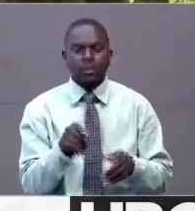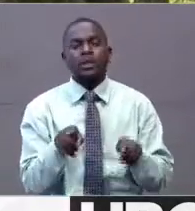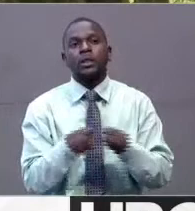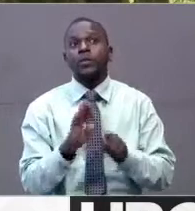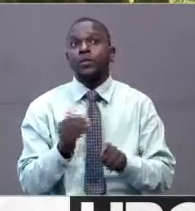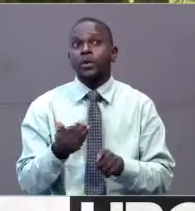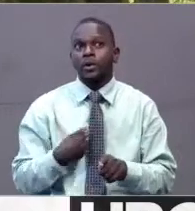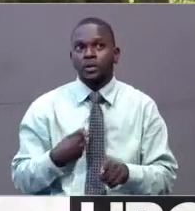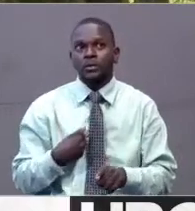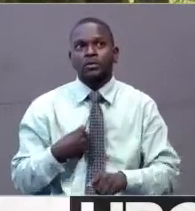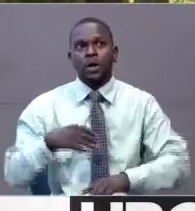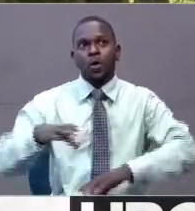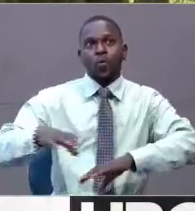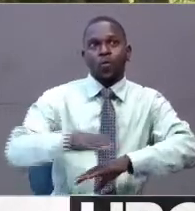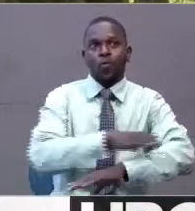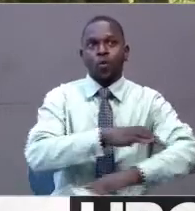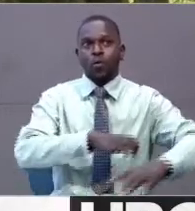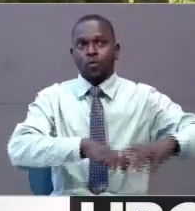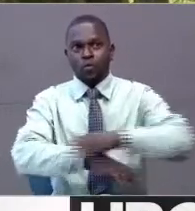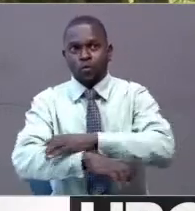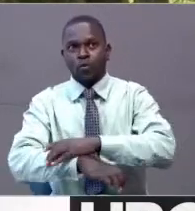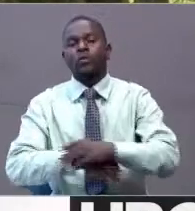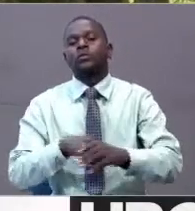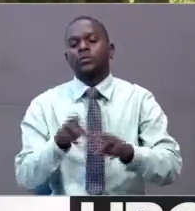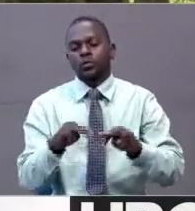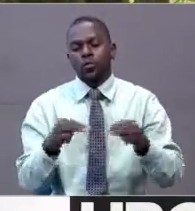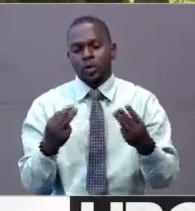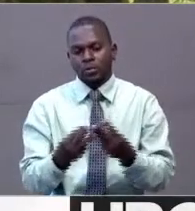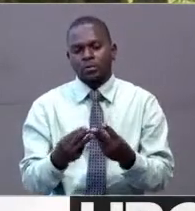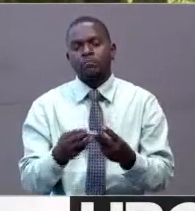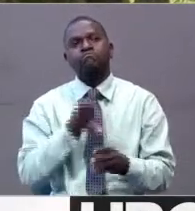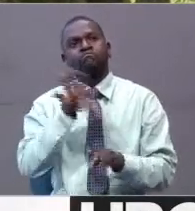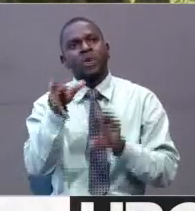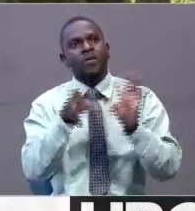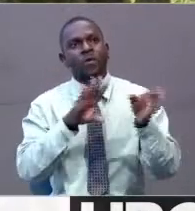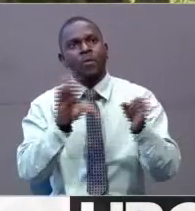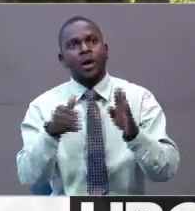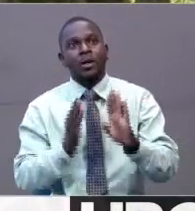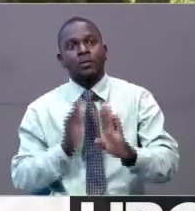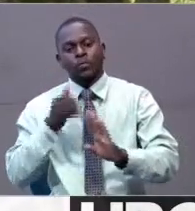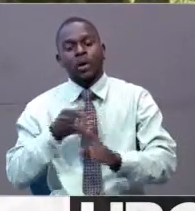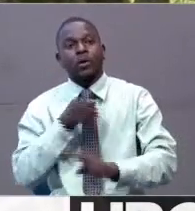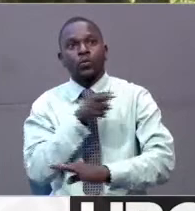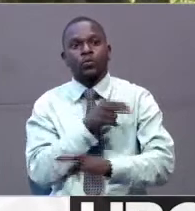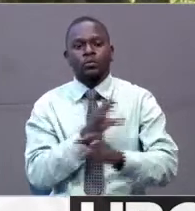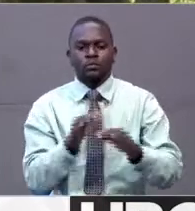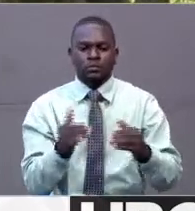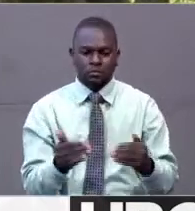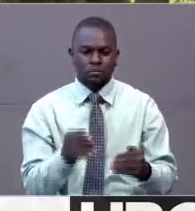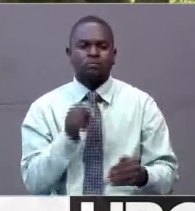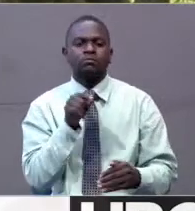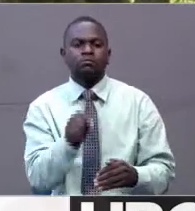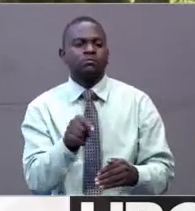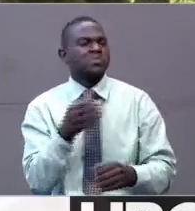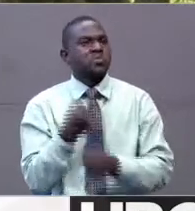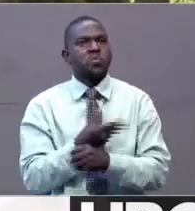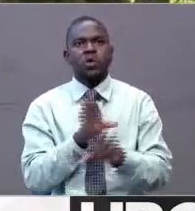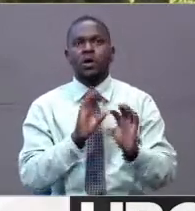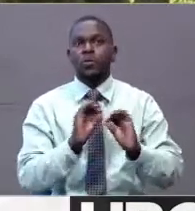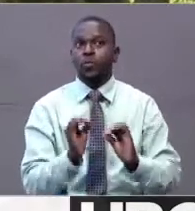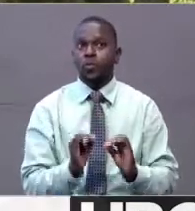have orthopedic workshops at most of the regional referral hospitals, but they are